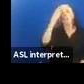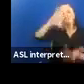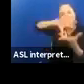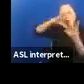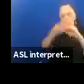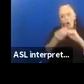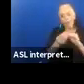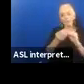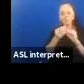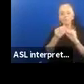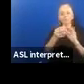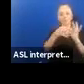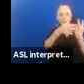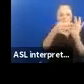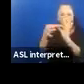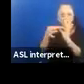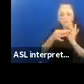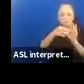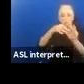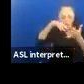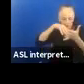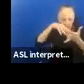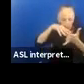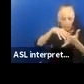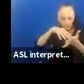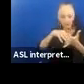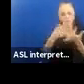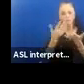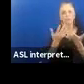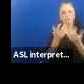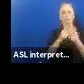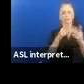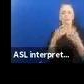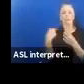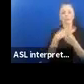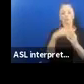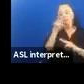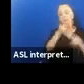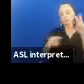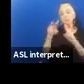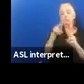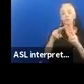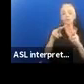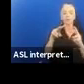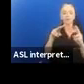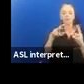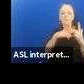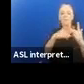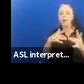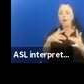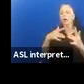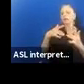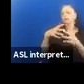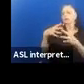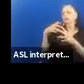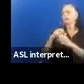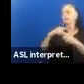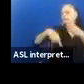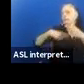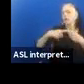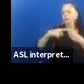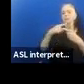those relationships, the many ways we've come to observe the patterns and cycles and seasons and the feedbacks that